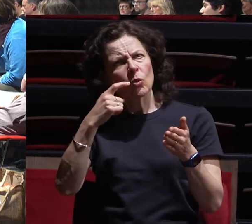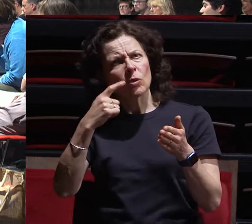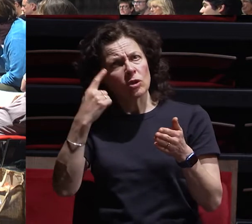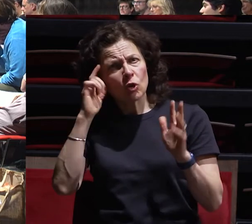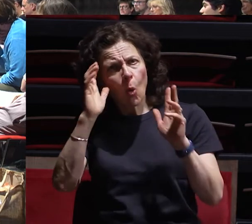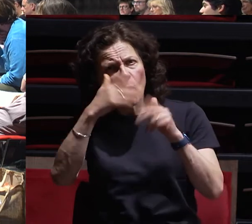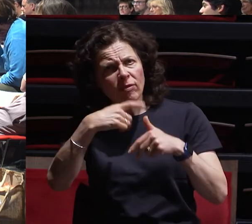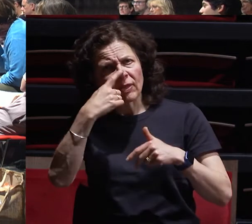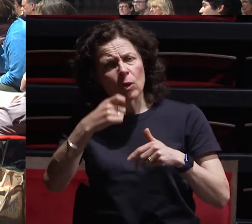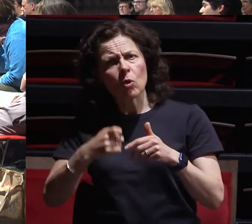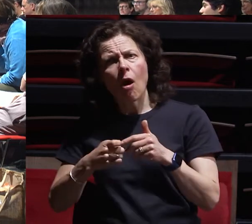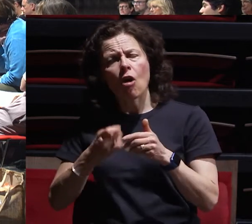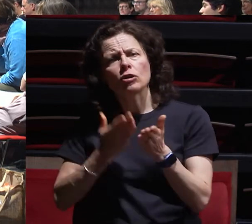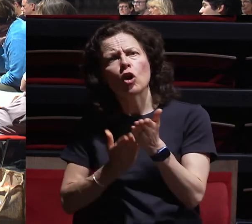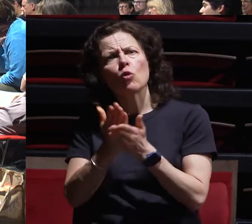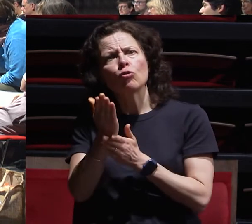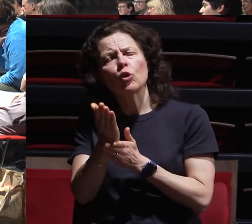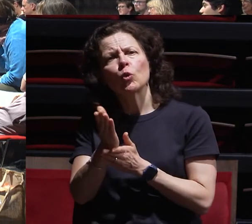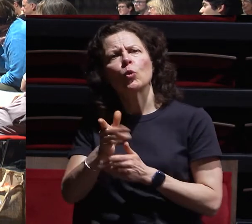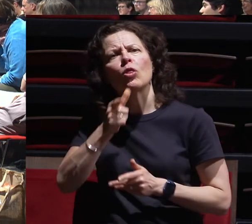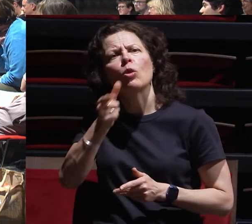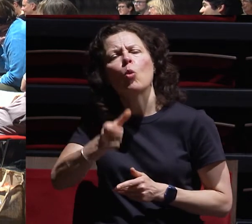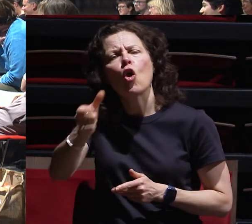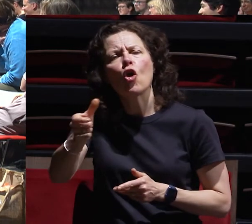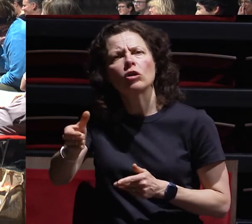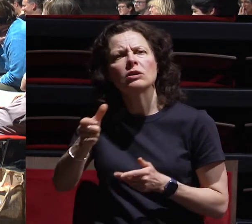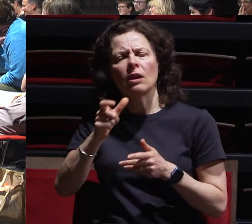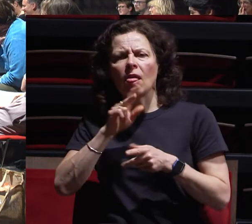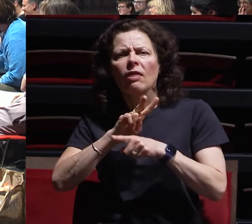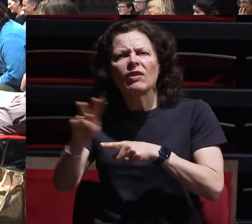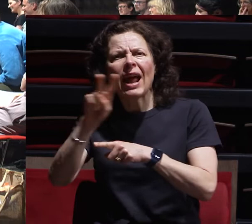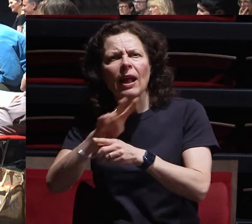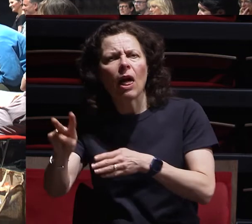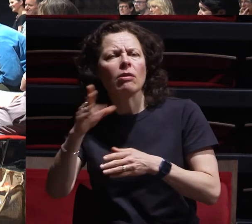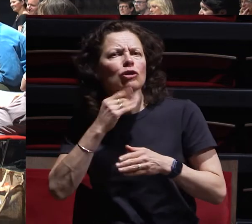of conquer the vernacular that's used? No, because